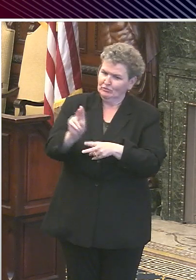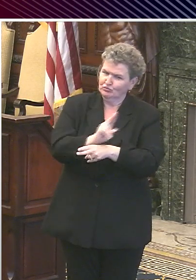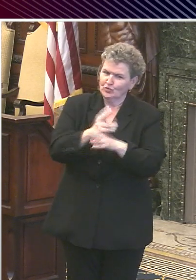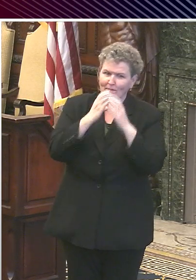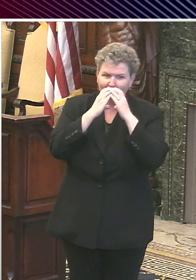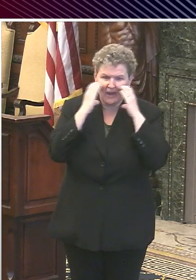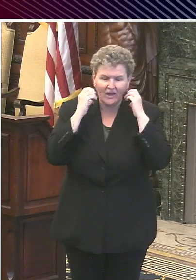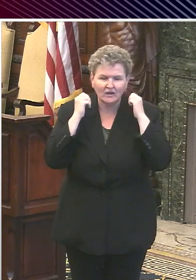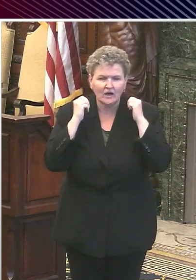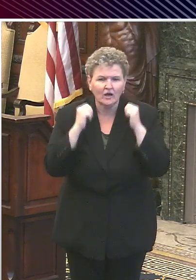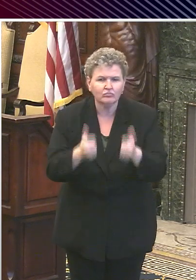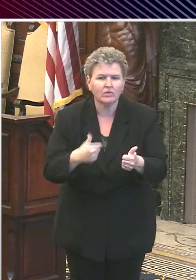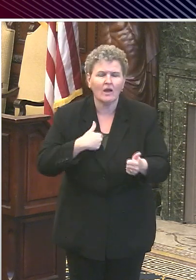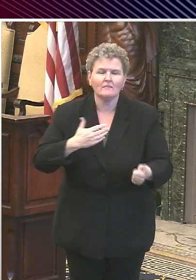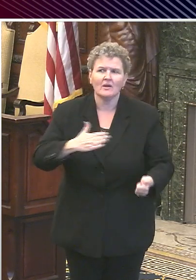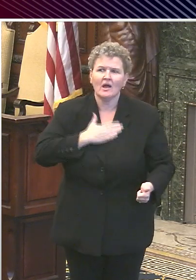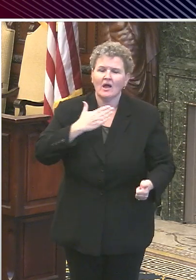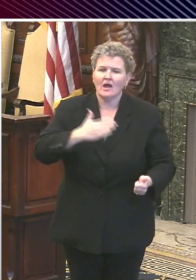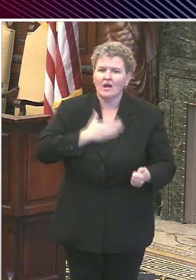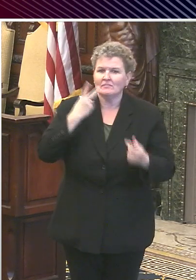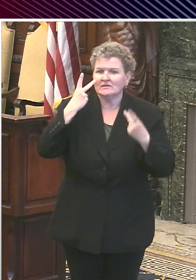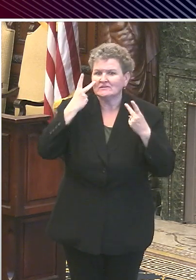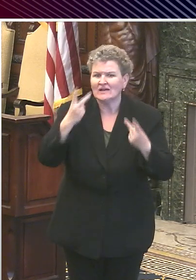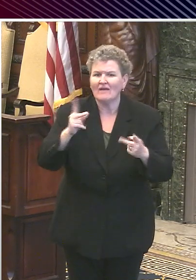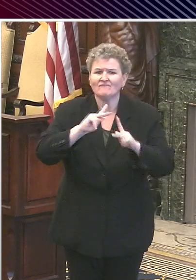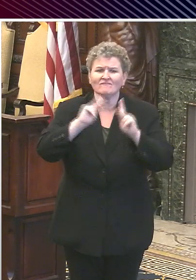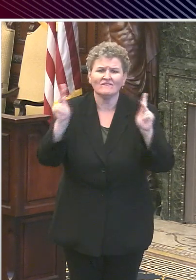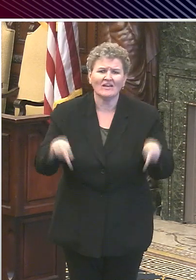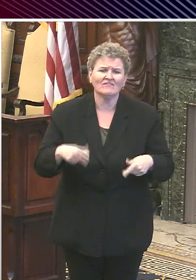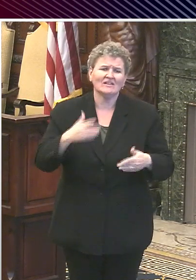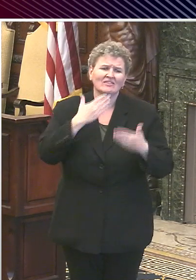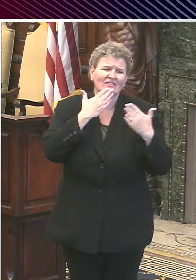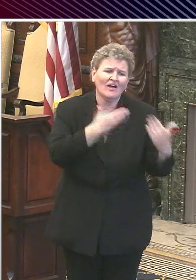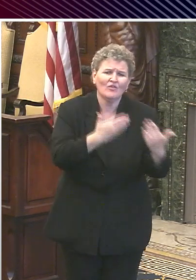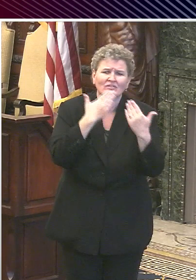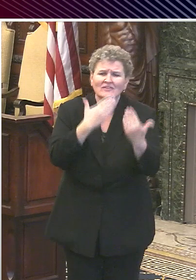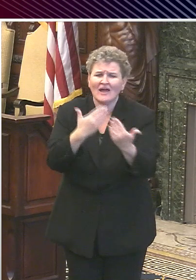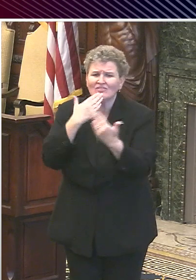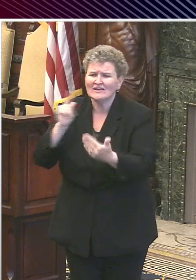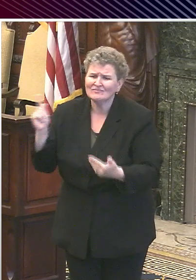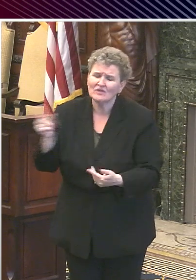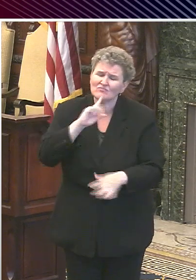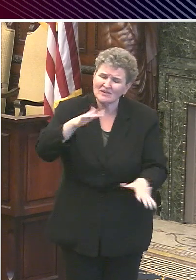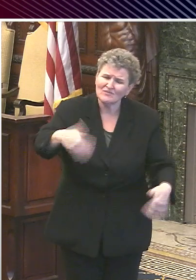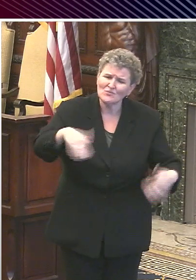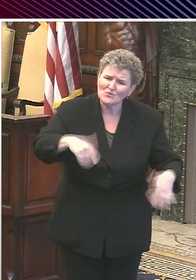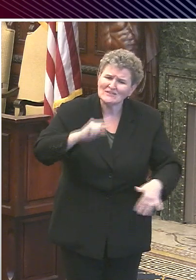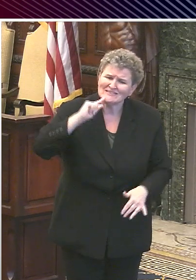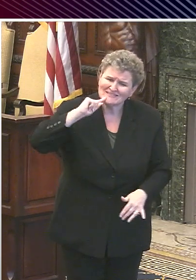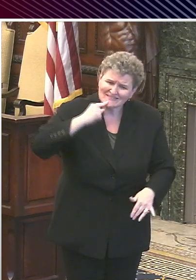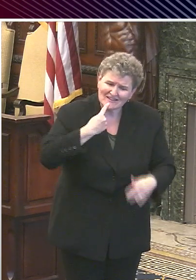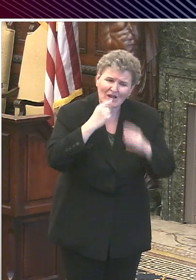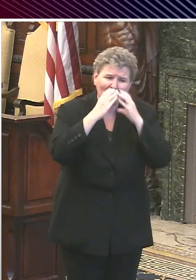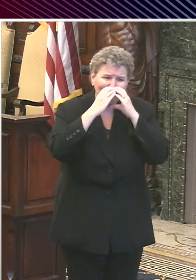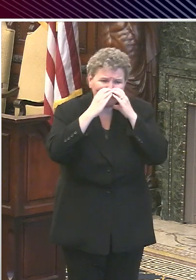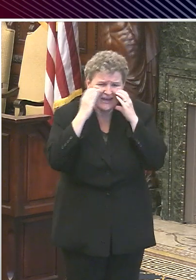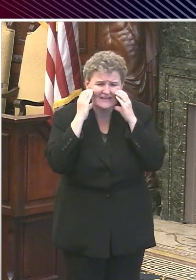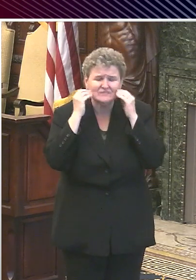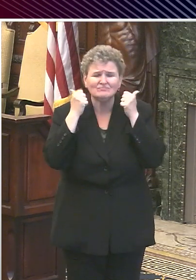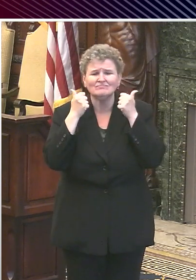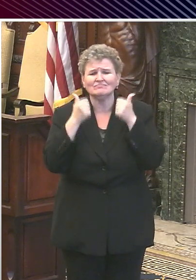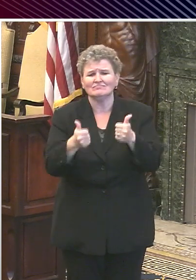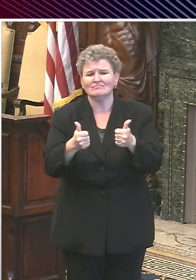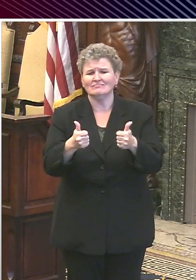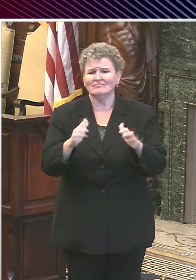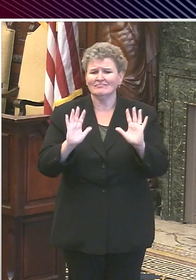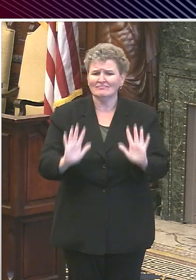very pleased to see. I want to thank Philadelphia residents for taking this so seriously and learning how to wear masks. It's not that difficult, but everybody's really taking this up.